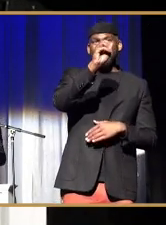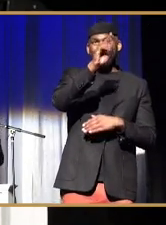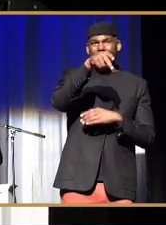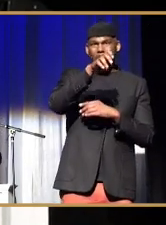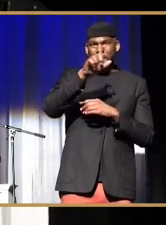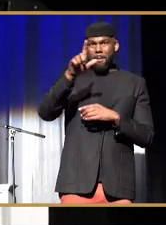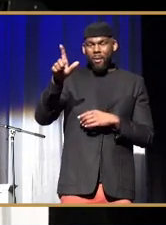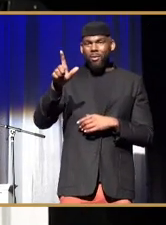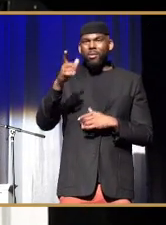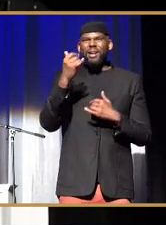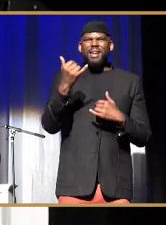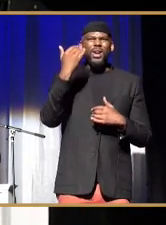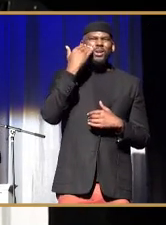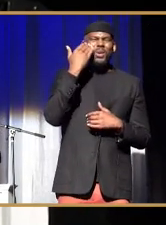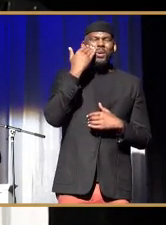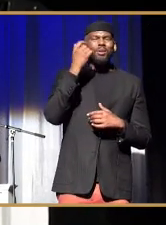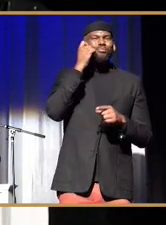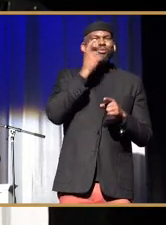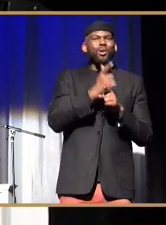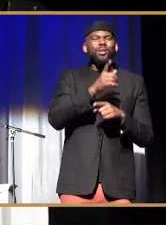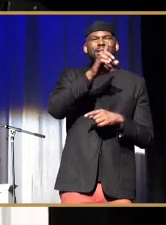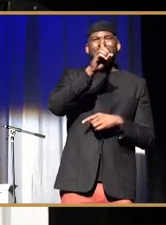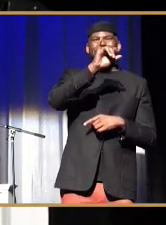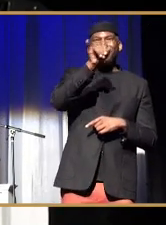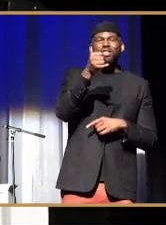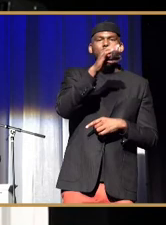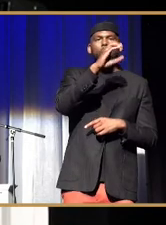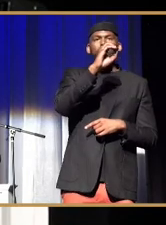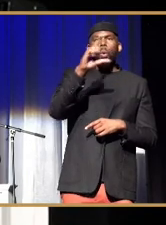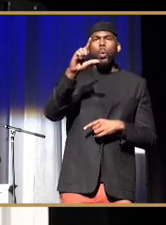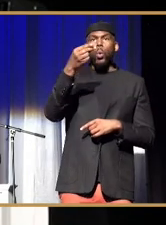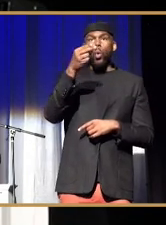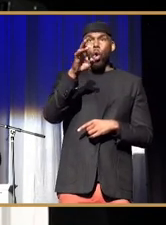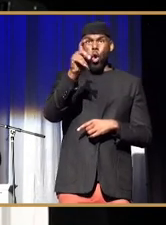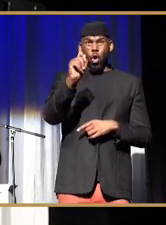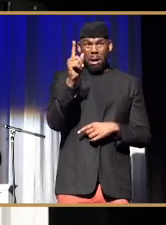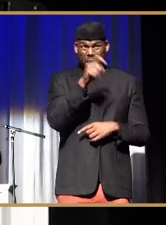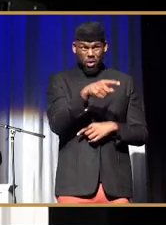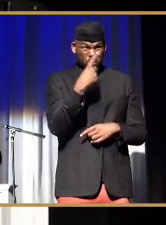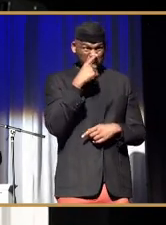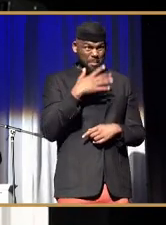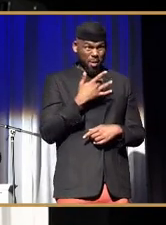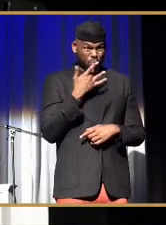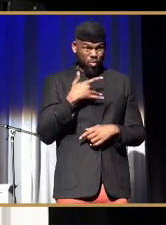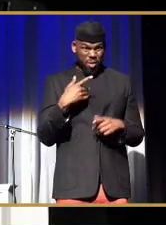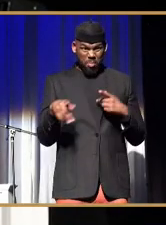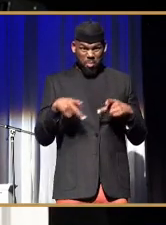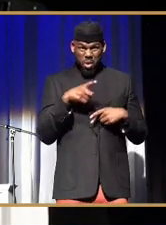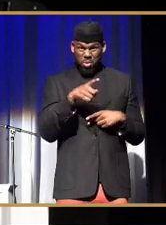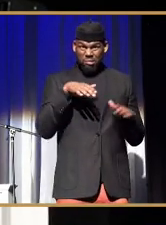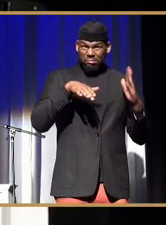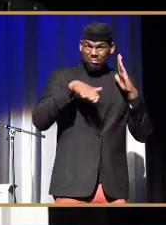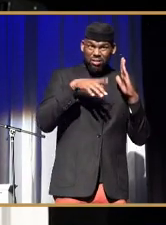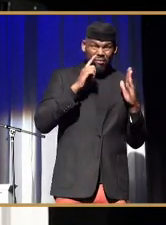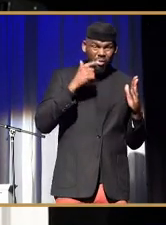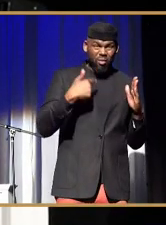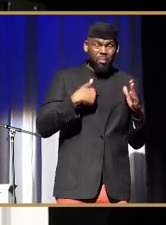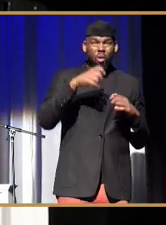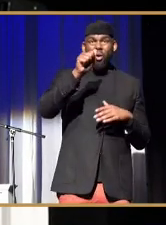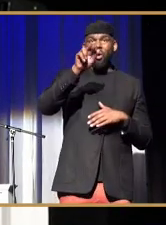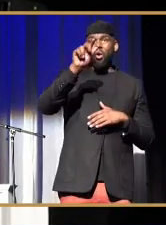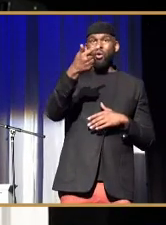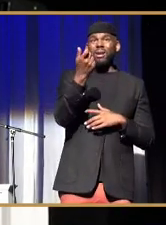now known as DJ Kool Herc, if he would play at her birthday party. It was there on August the 11th